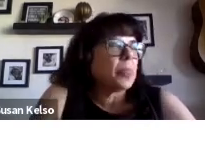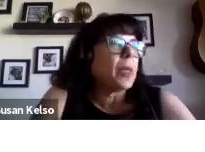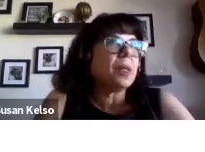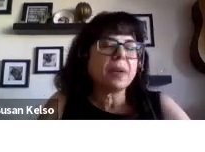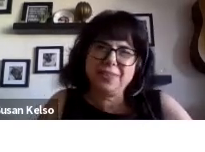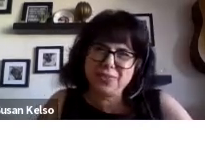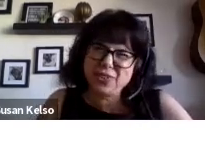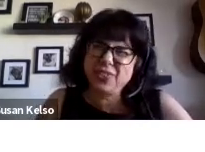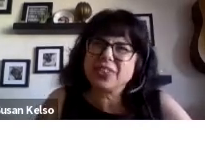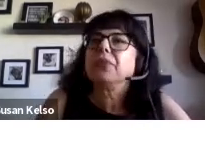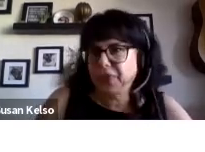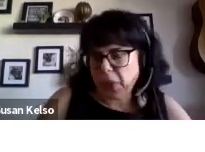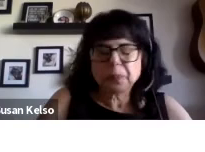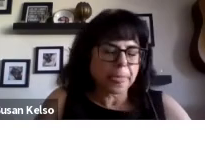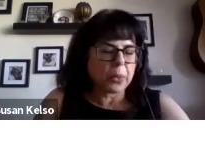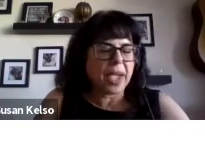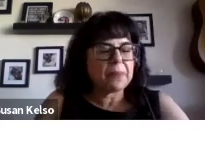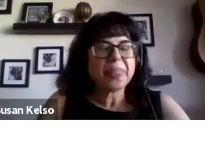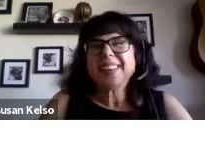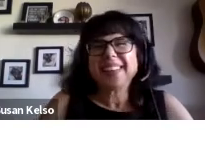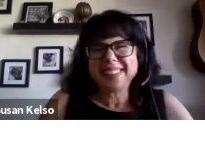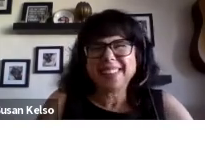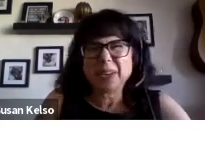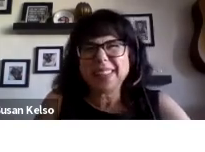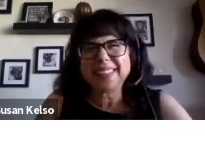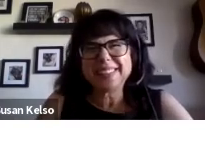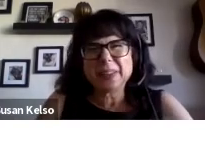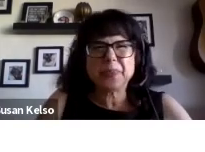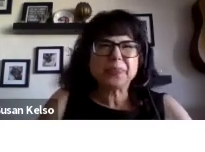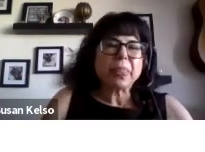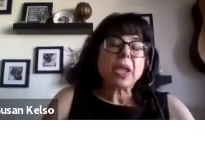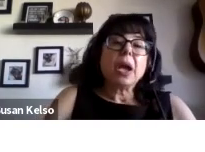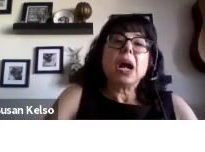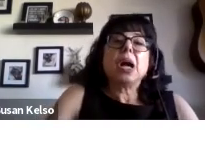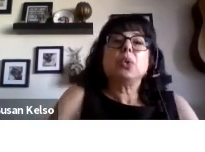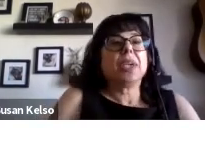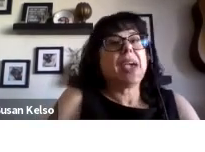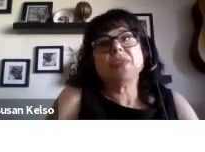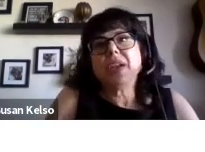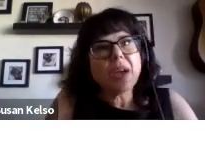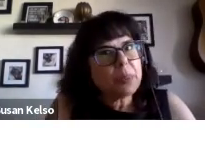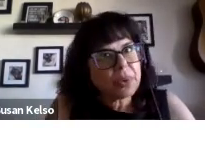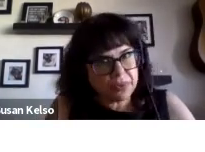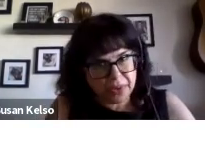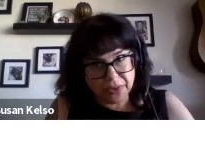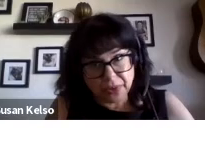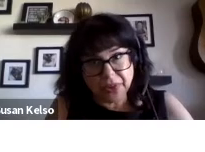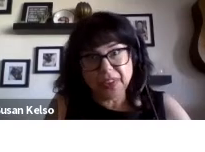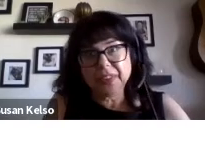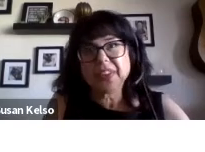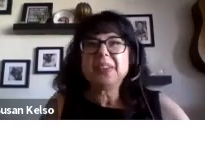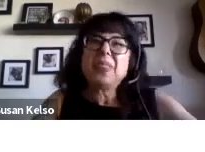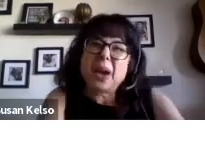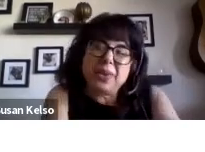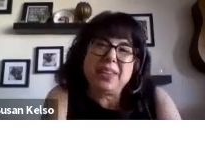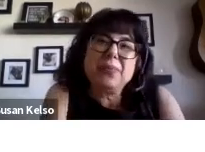books, all kinds of good stuff. So, okay, next slide, please. We have a number of